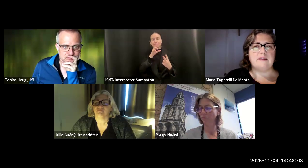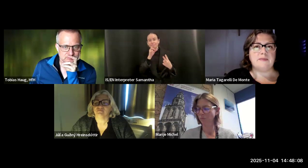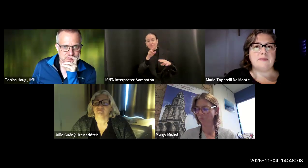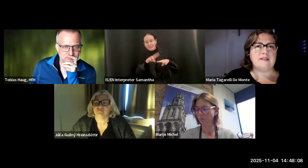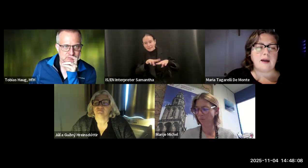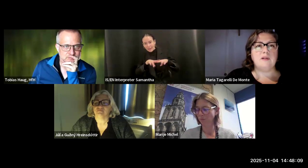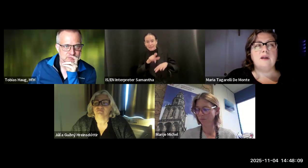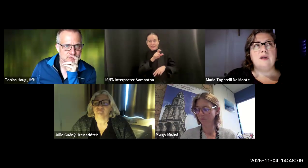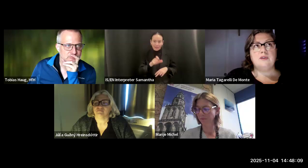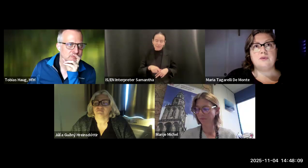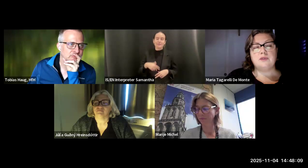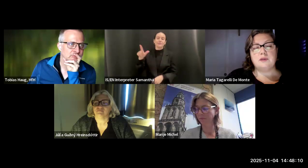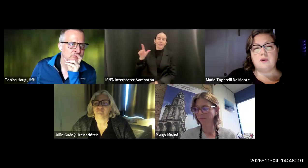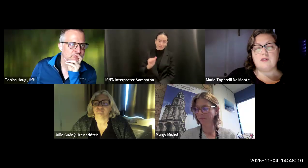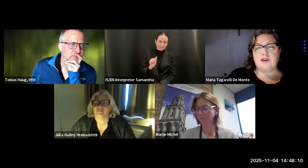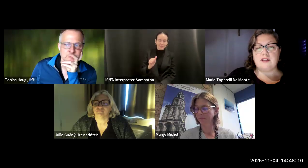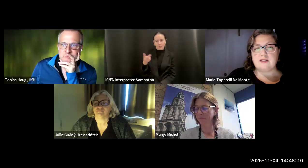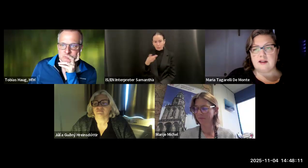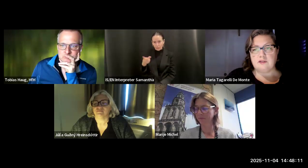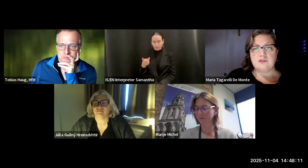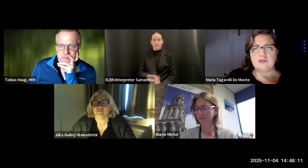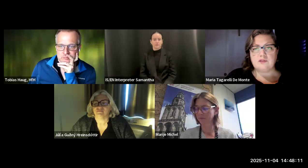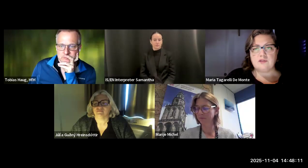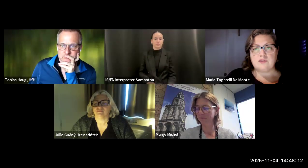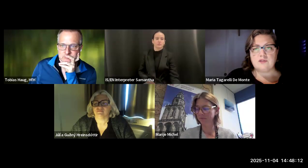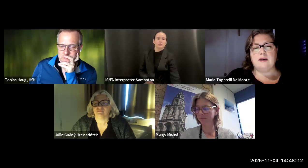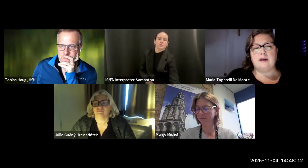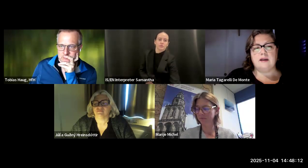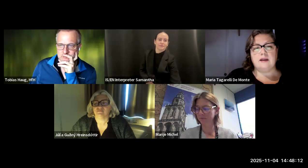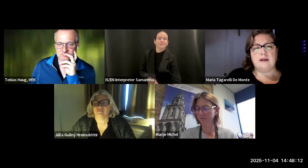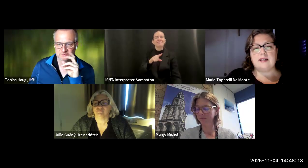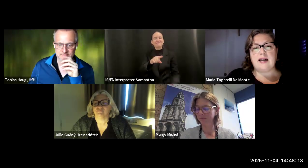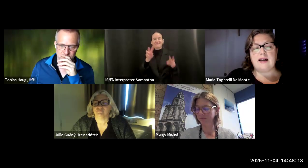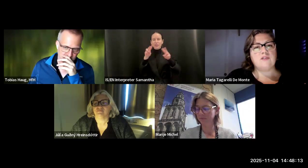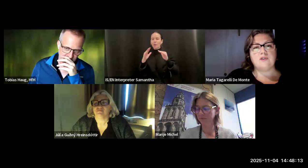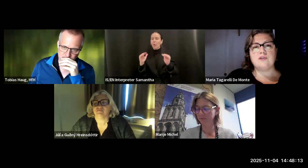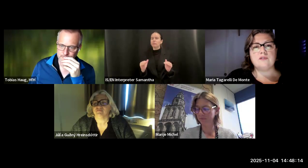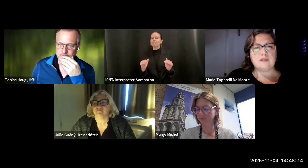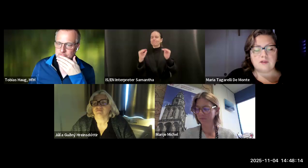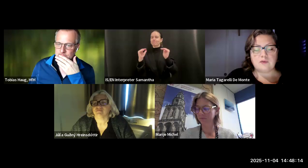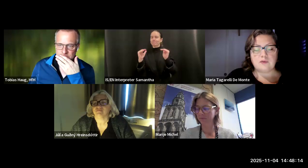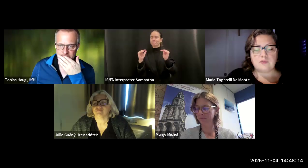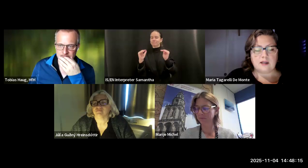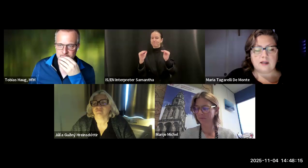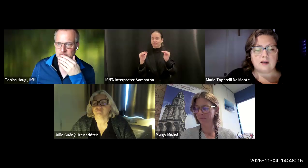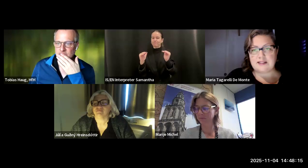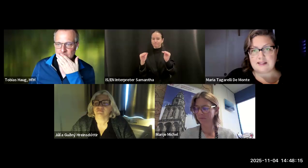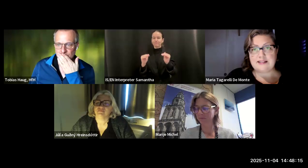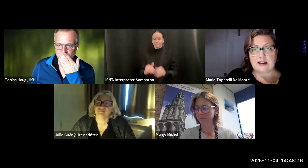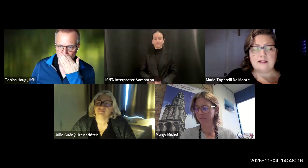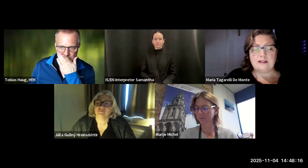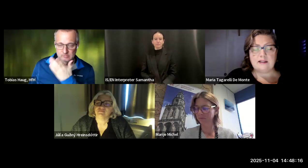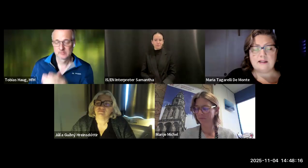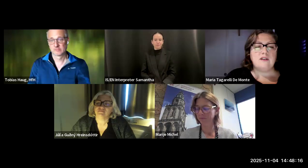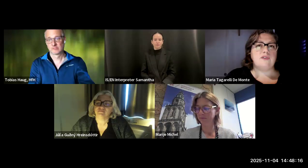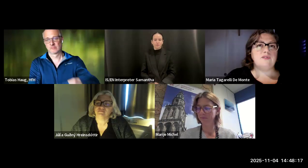case is applicable to the more advanced level. So when the class turns into being